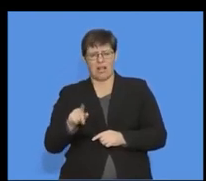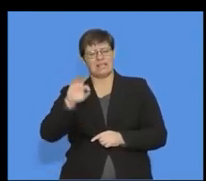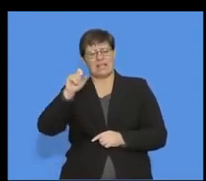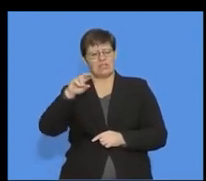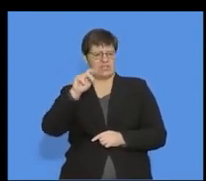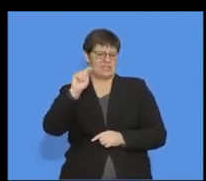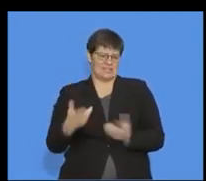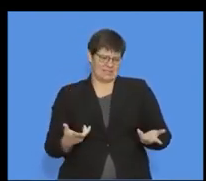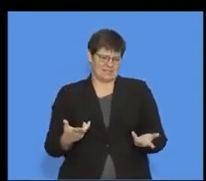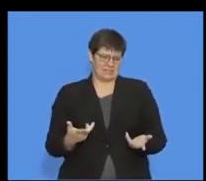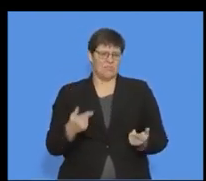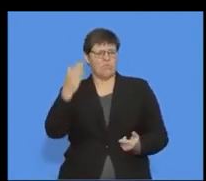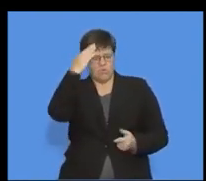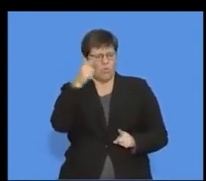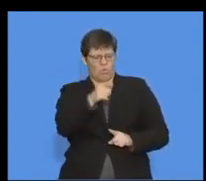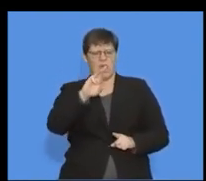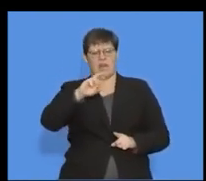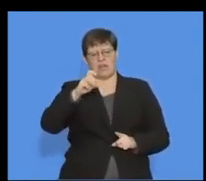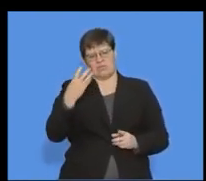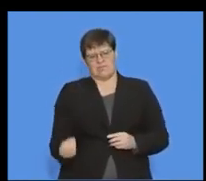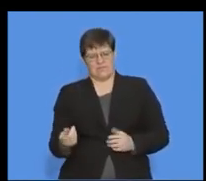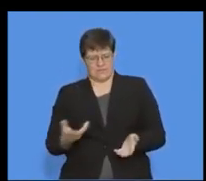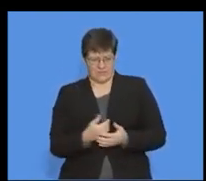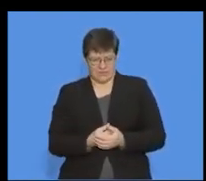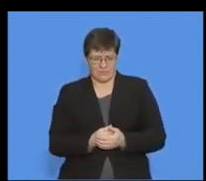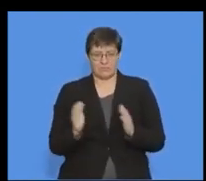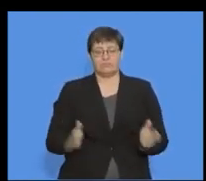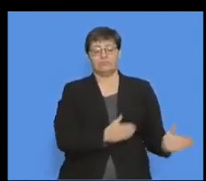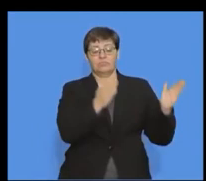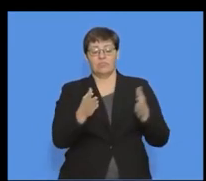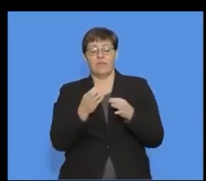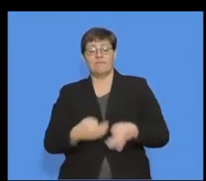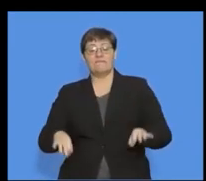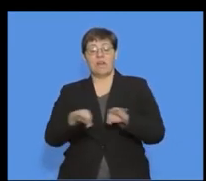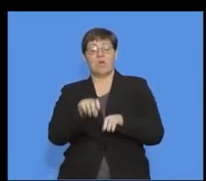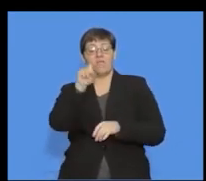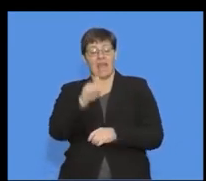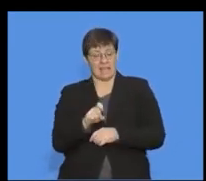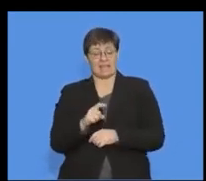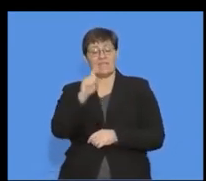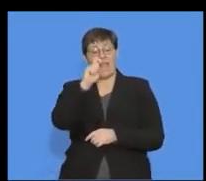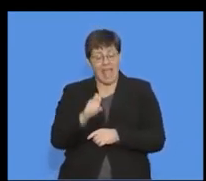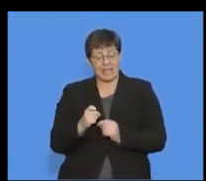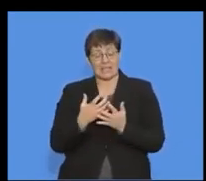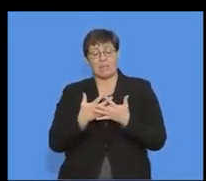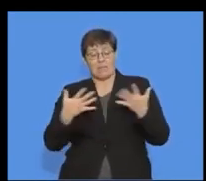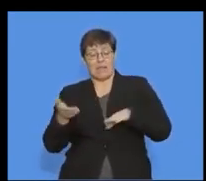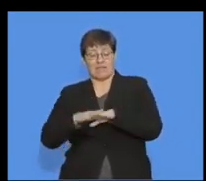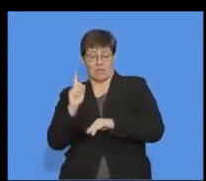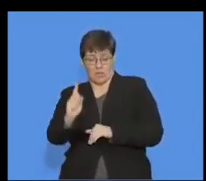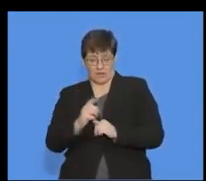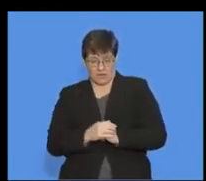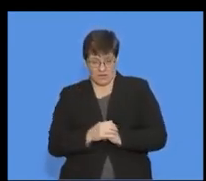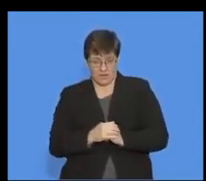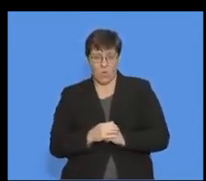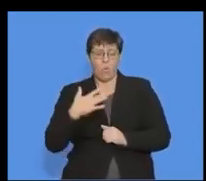are tangents and that is a radius. The value of x if x is greater than 1. They just want